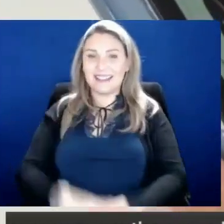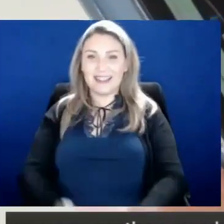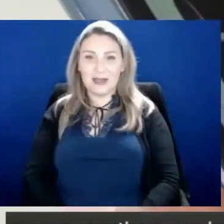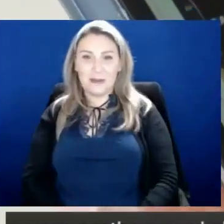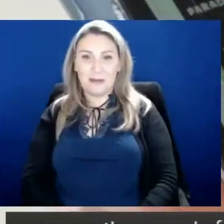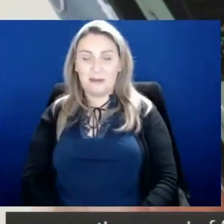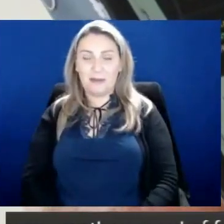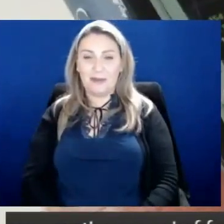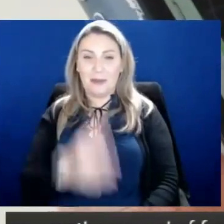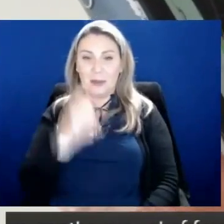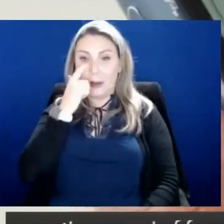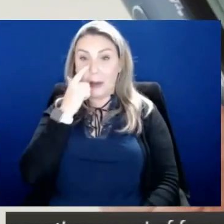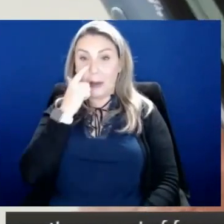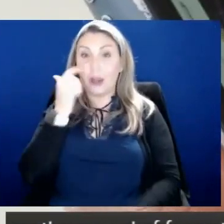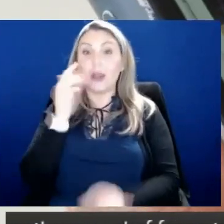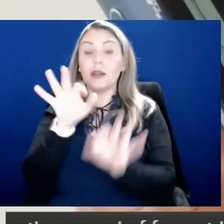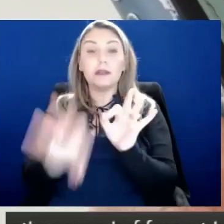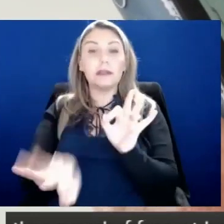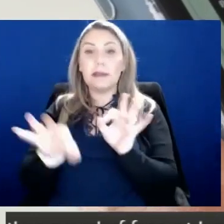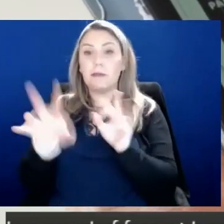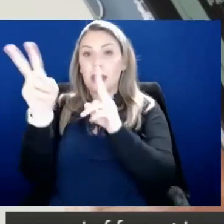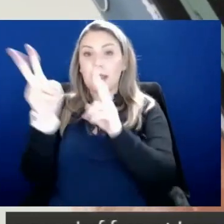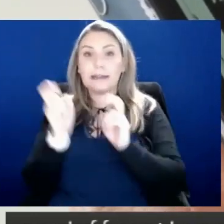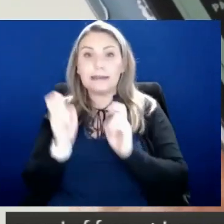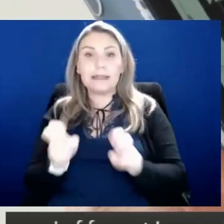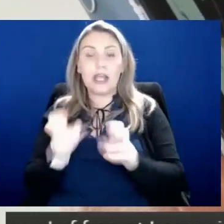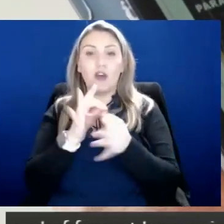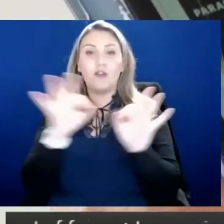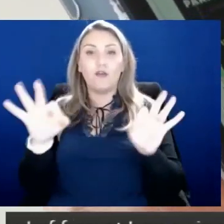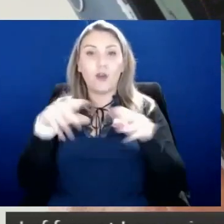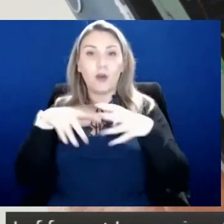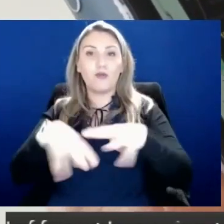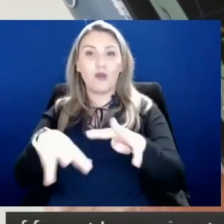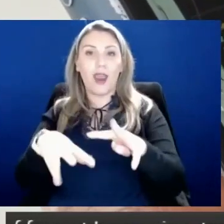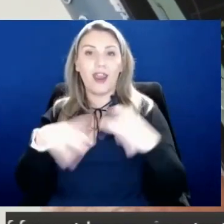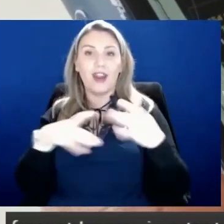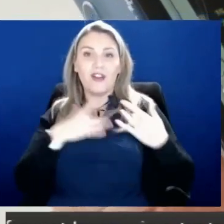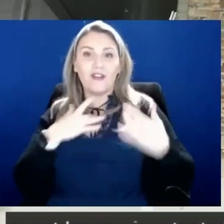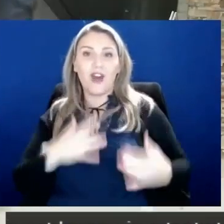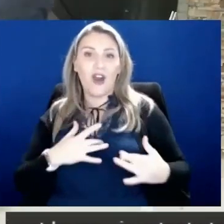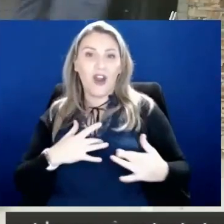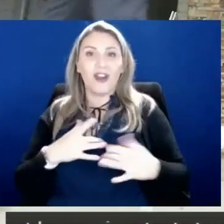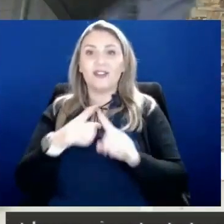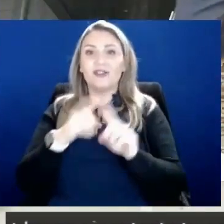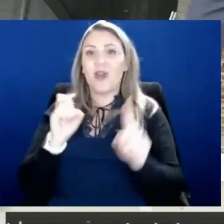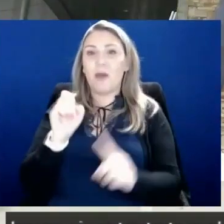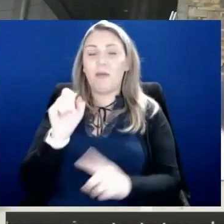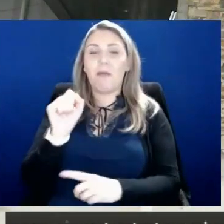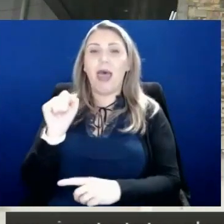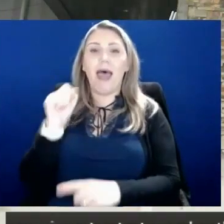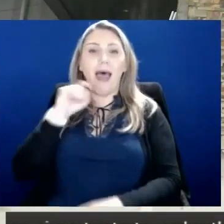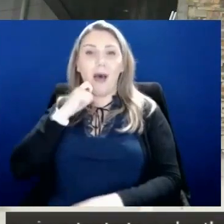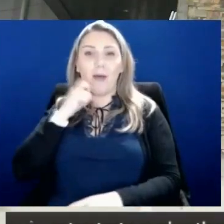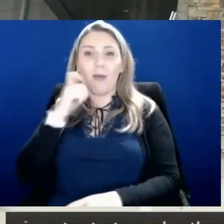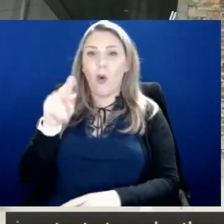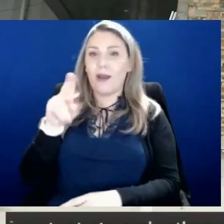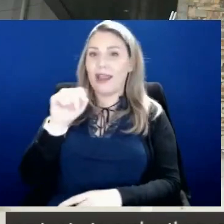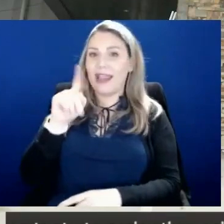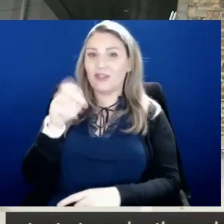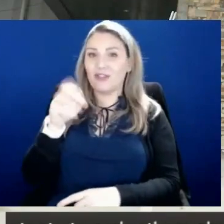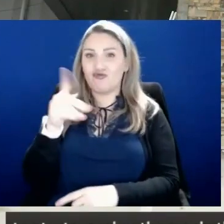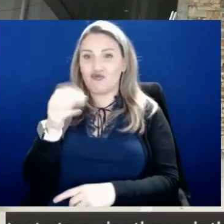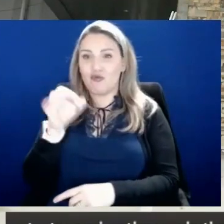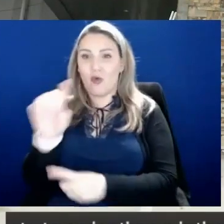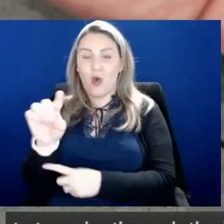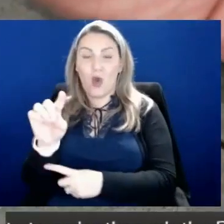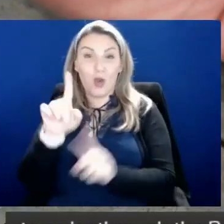Simply start by downloading the free Parade of Hearts app on your Apple or Android device. Once you've downloaded the app, you'll have access to all of its